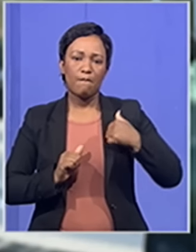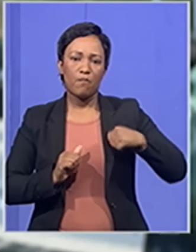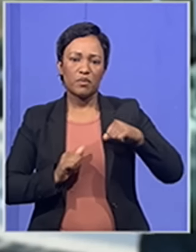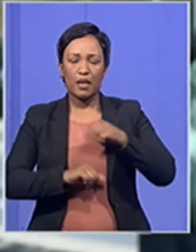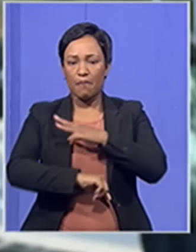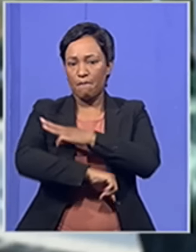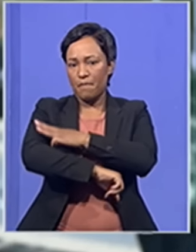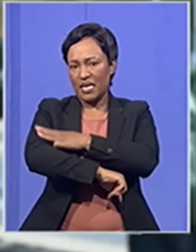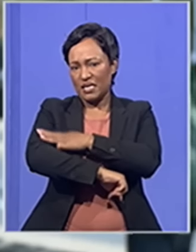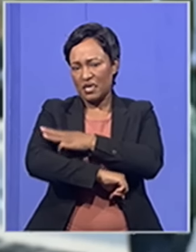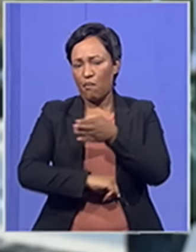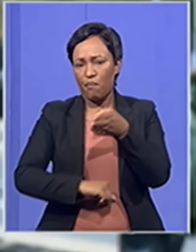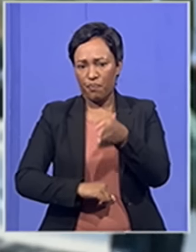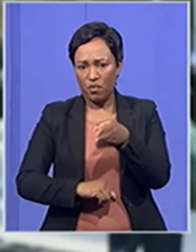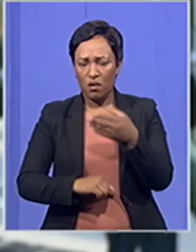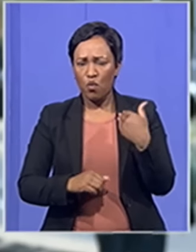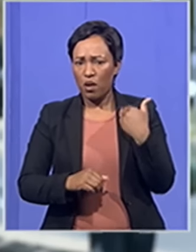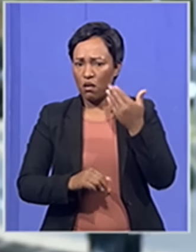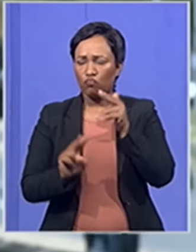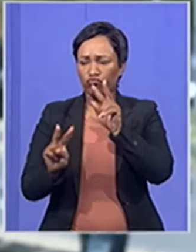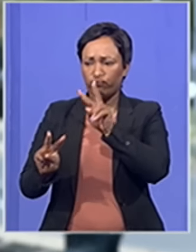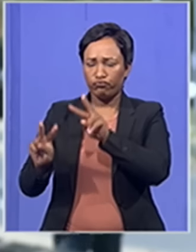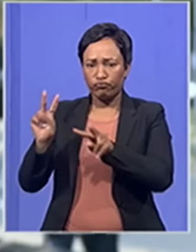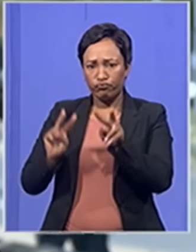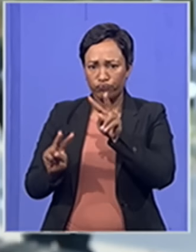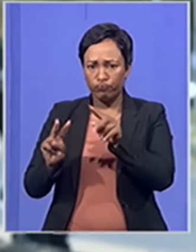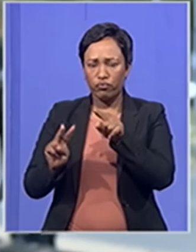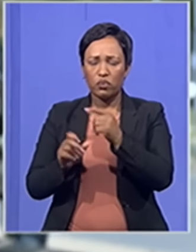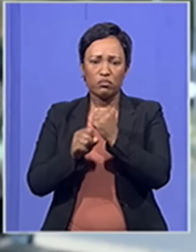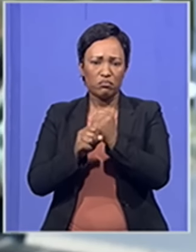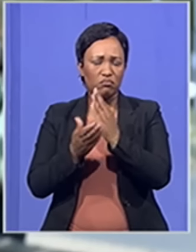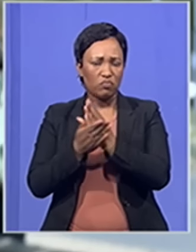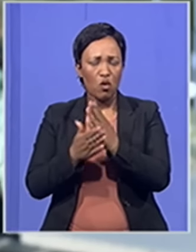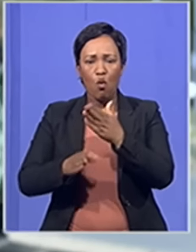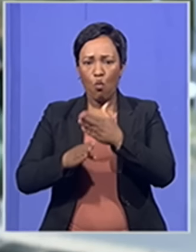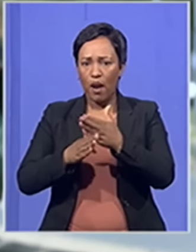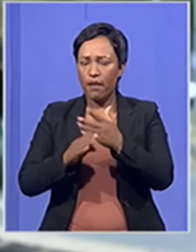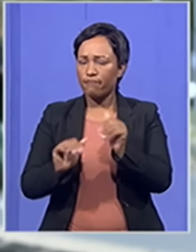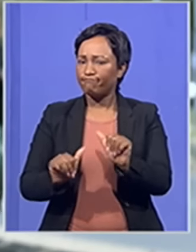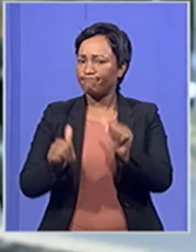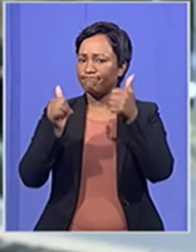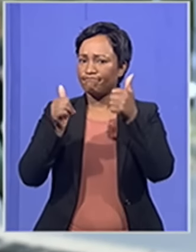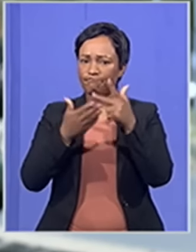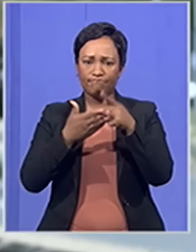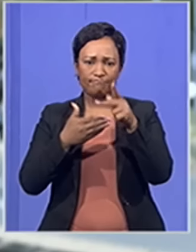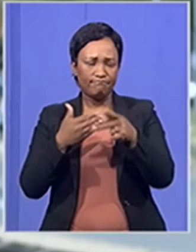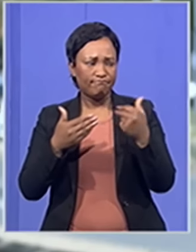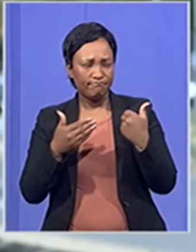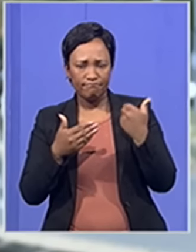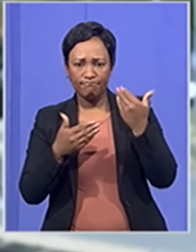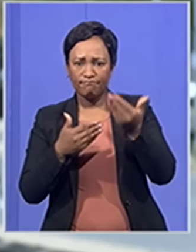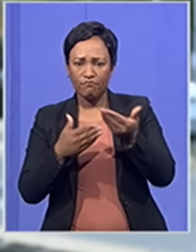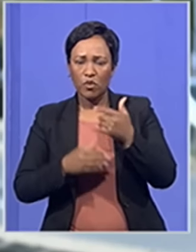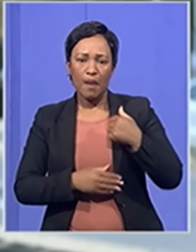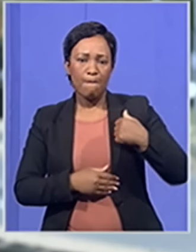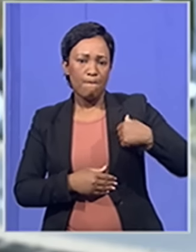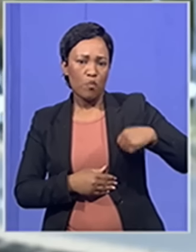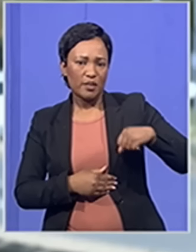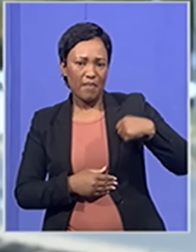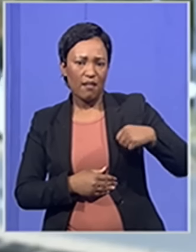re monitor all along. Sa rona ke gore mmereko o diriwe. Go na le di projects tse 33 tse municipality tshwanetse